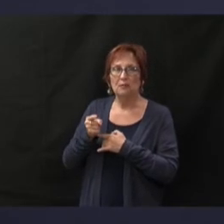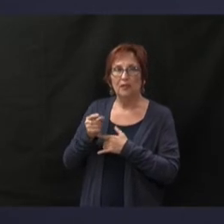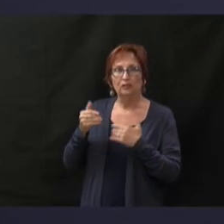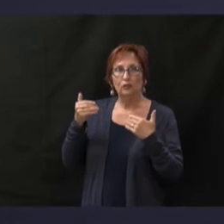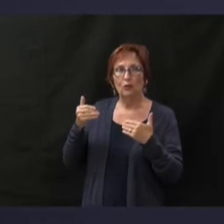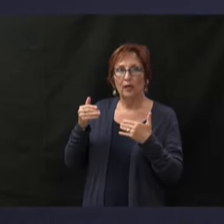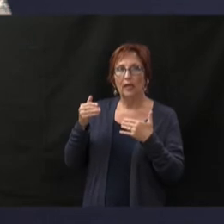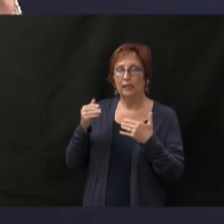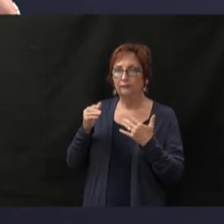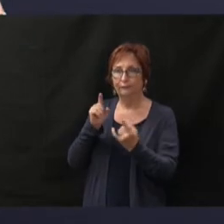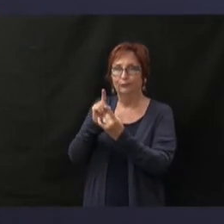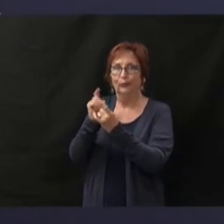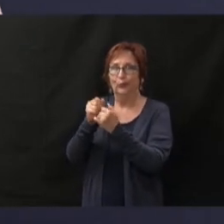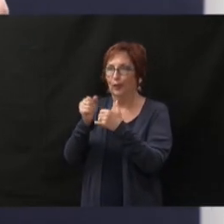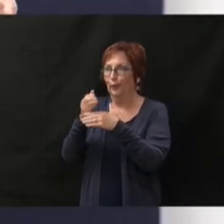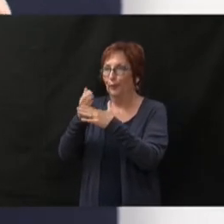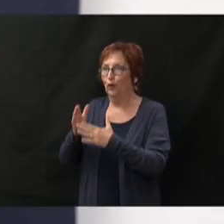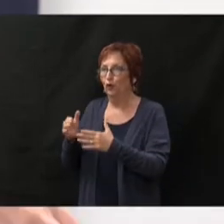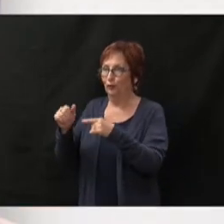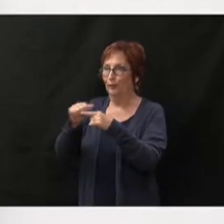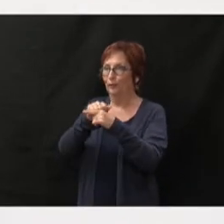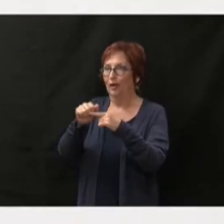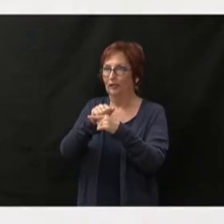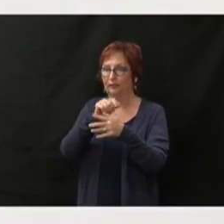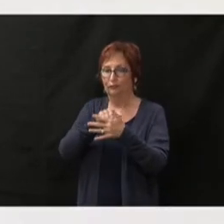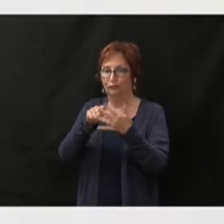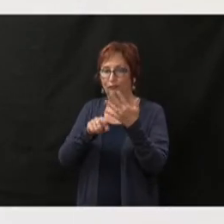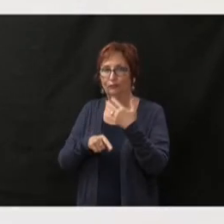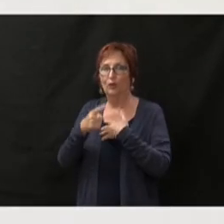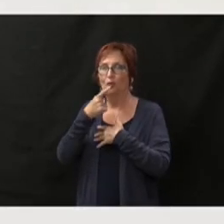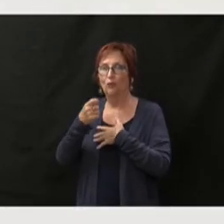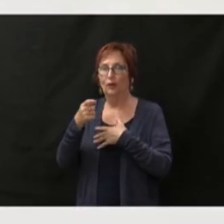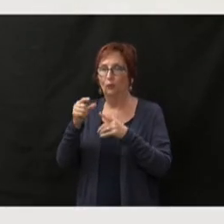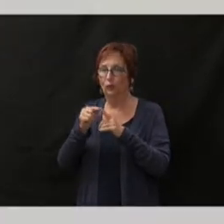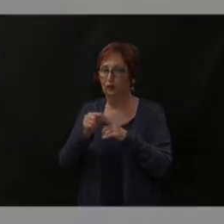with your partner and practice those.